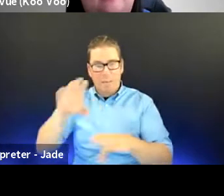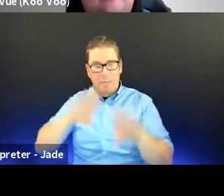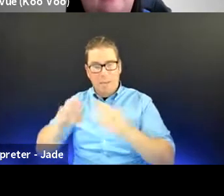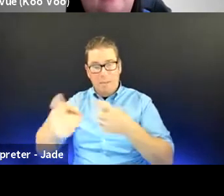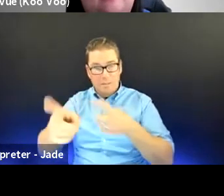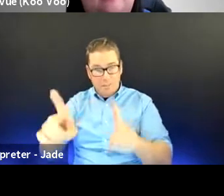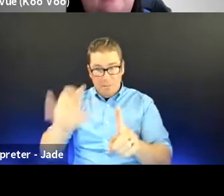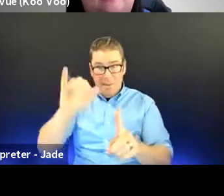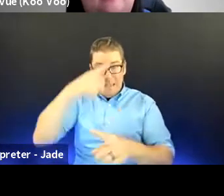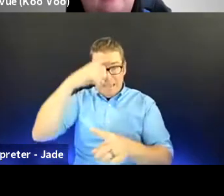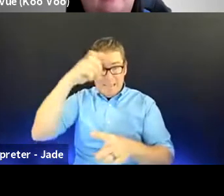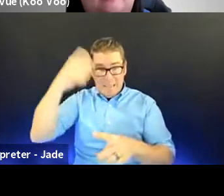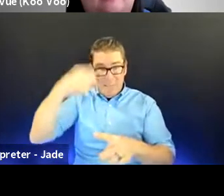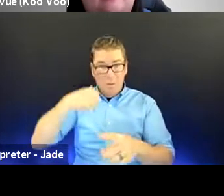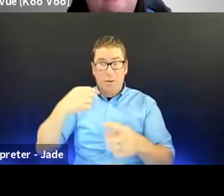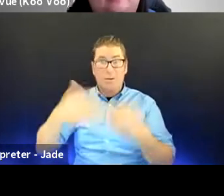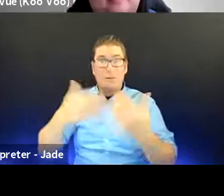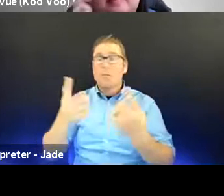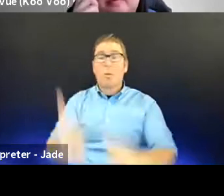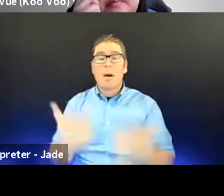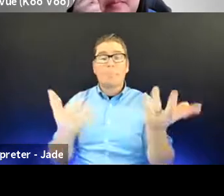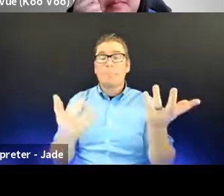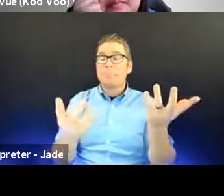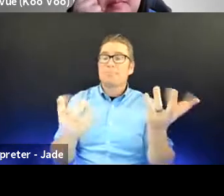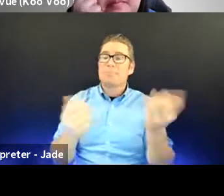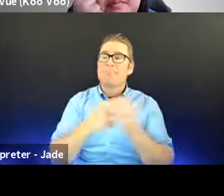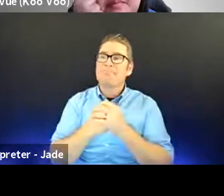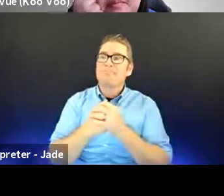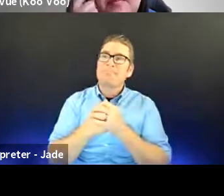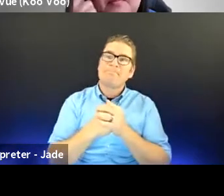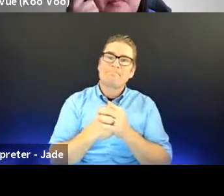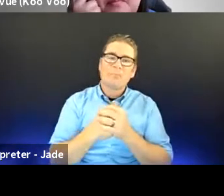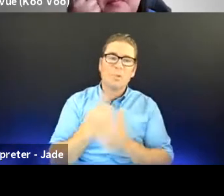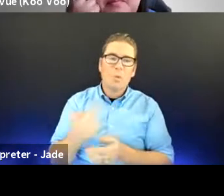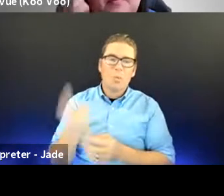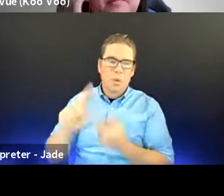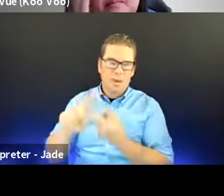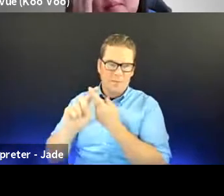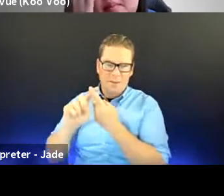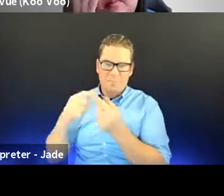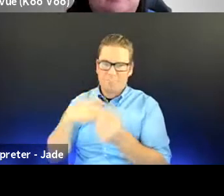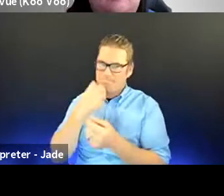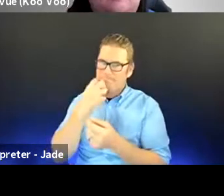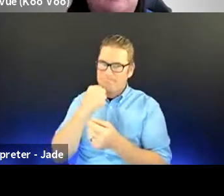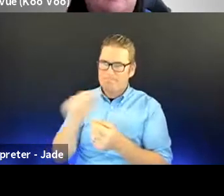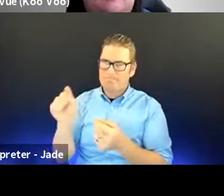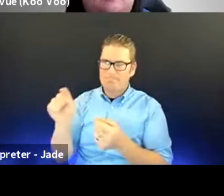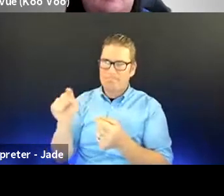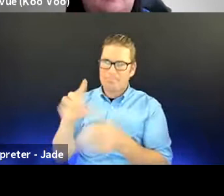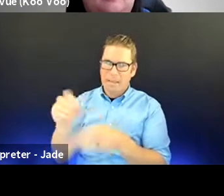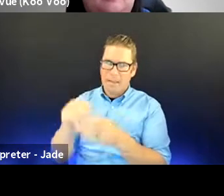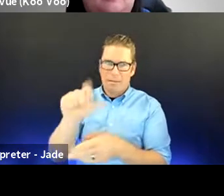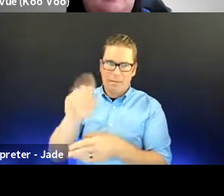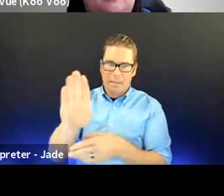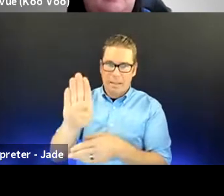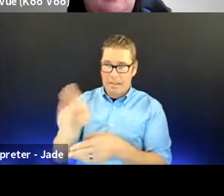that summer was, I had one of my good friends over there that was also in the lab recommended me to